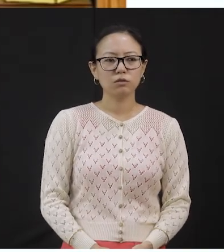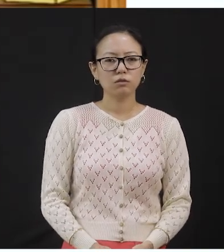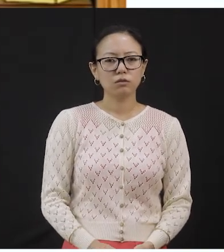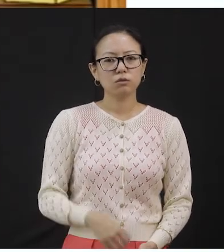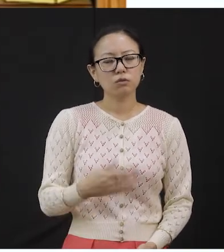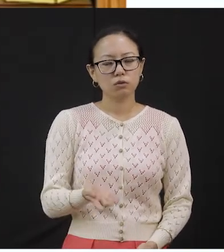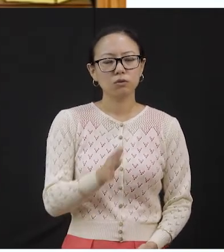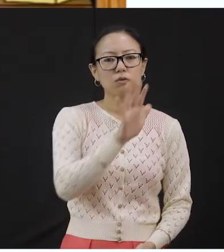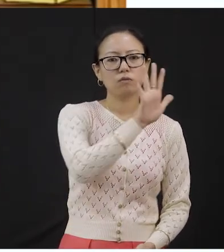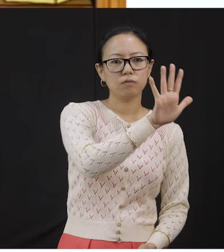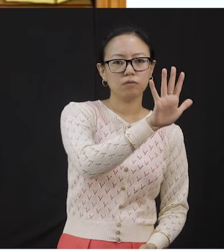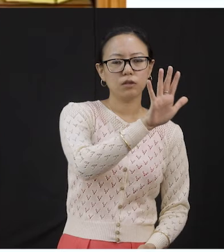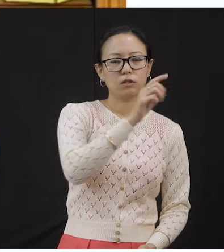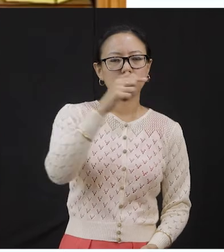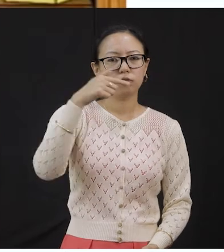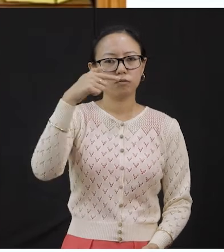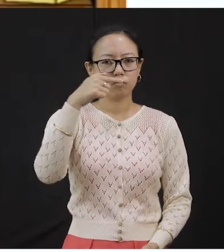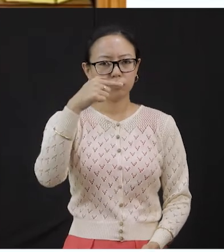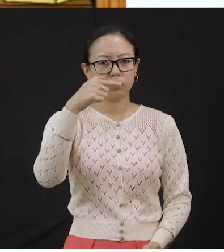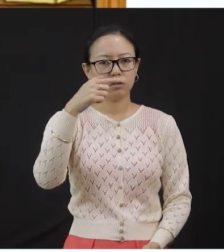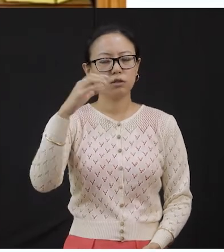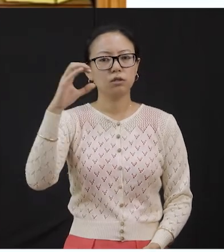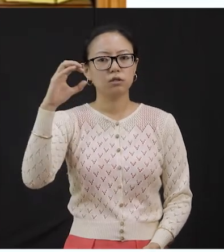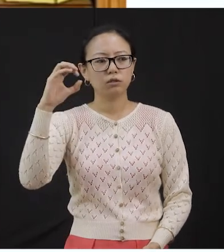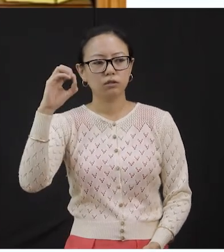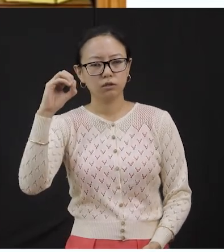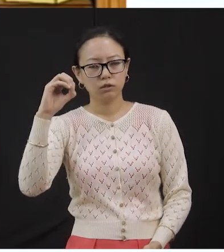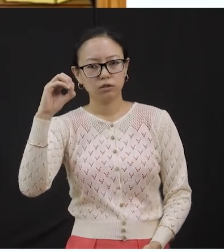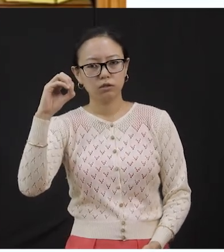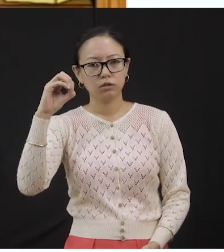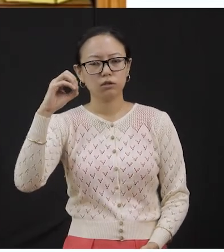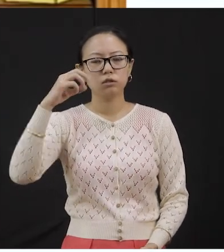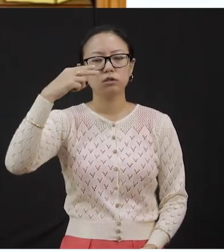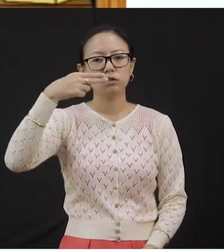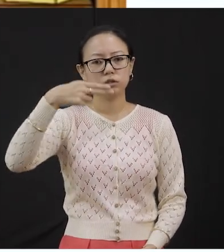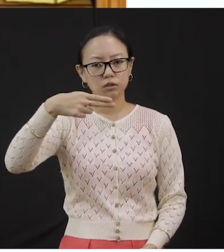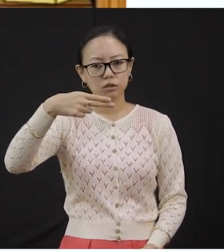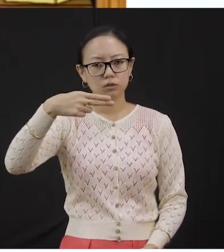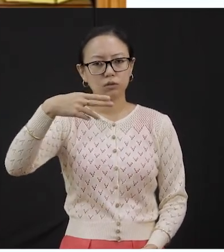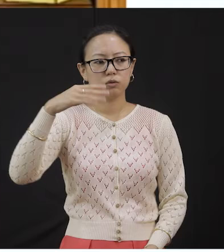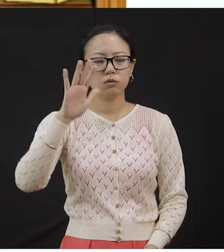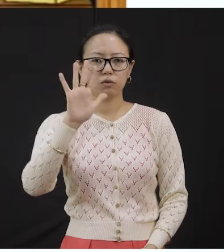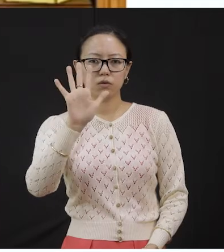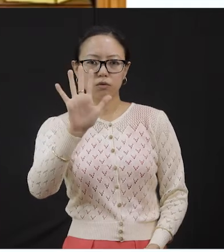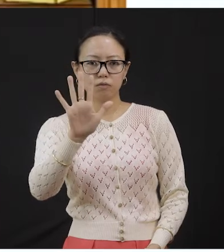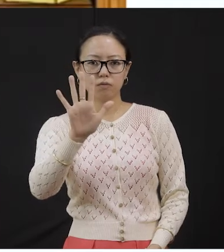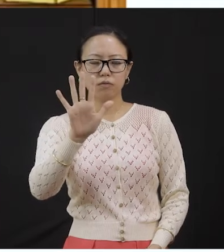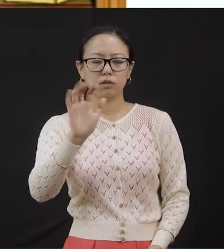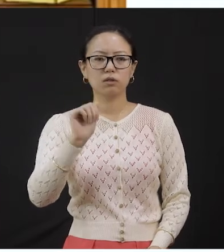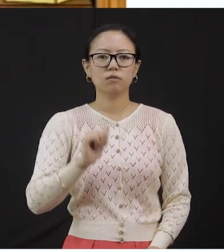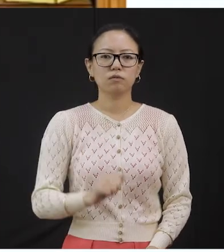right? That is 0. 0. Yes. Then 5 minus 0 is equal